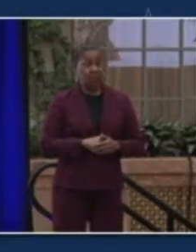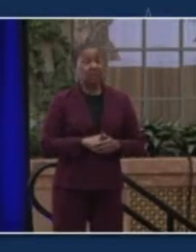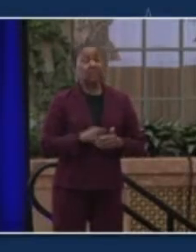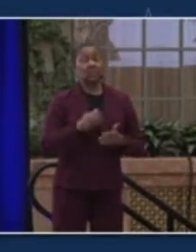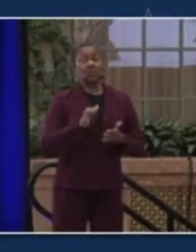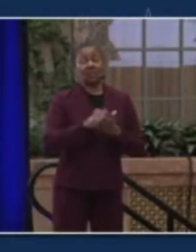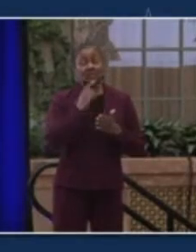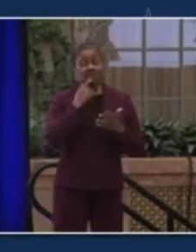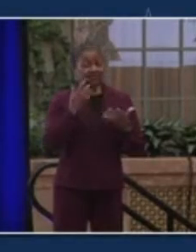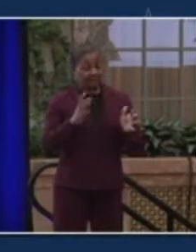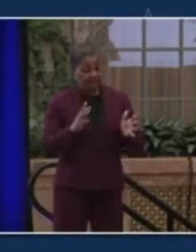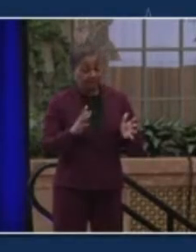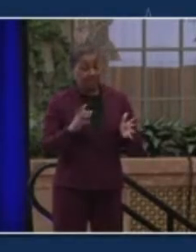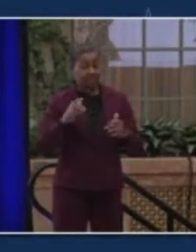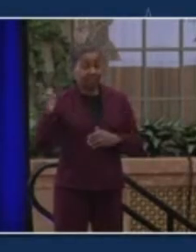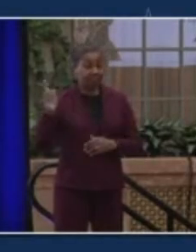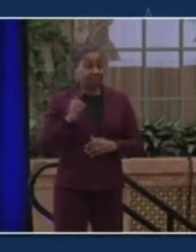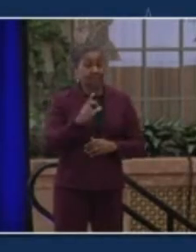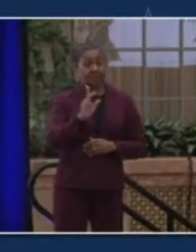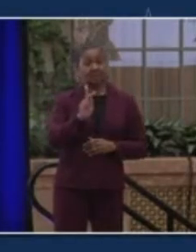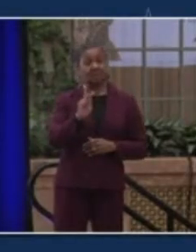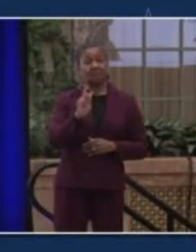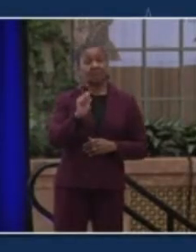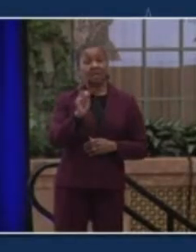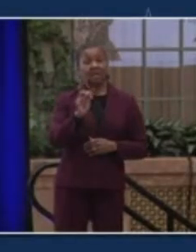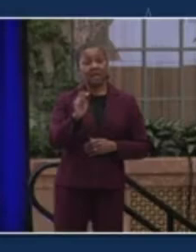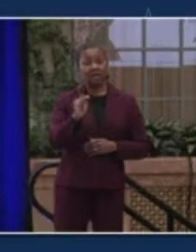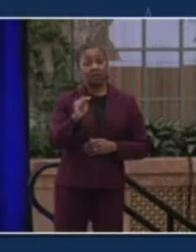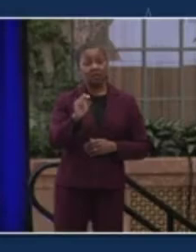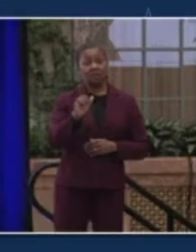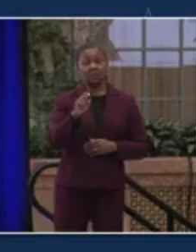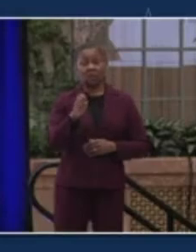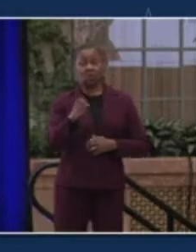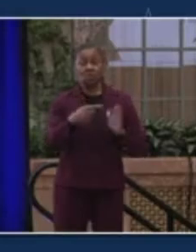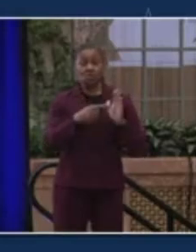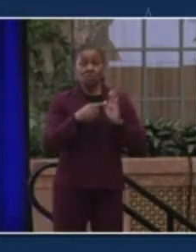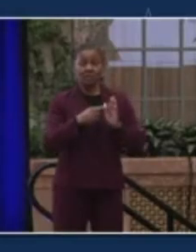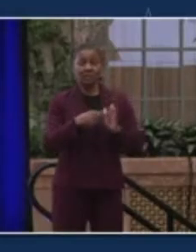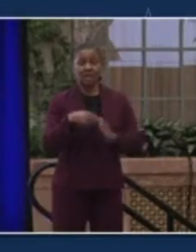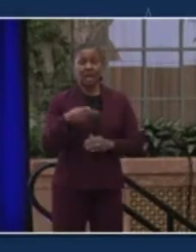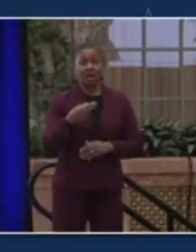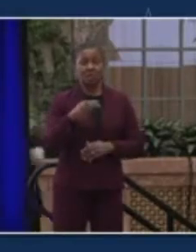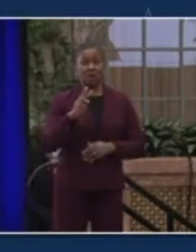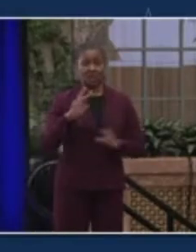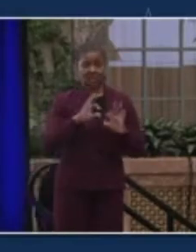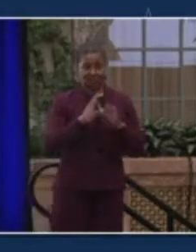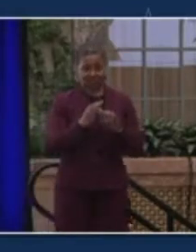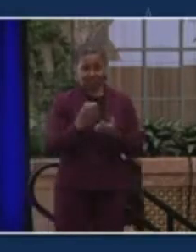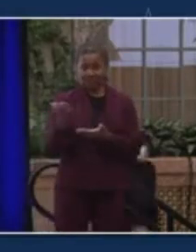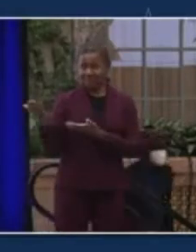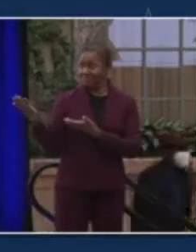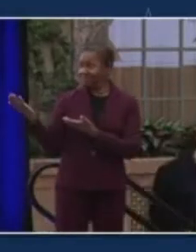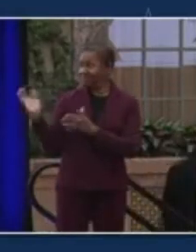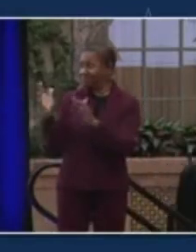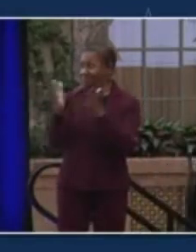that, let's bring up Karen Stone, representing the Harold Washington family. Come on, Karen.